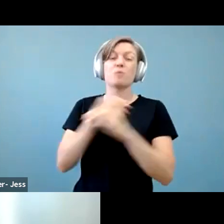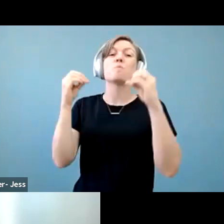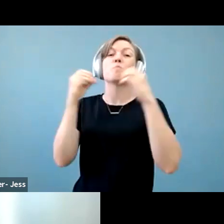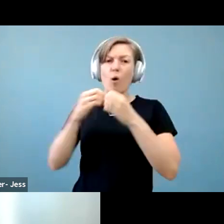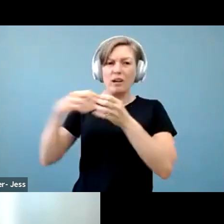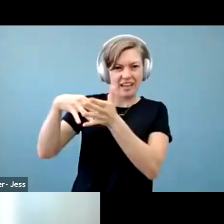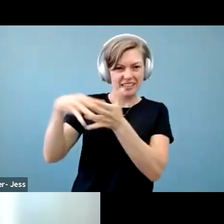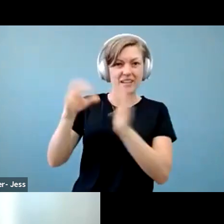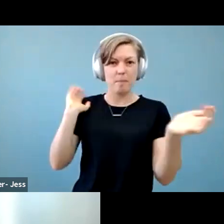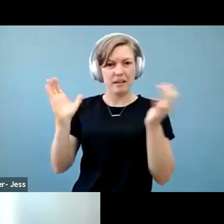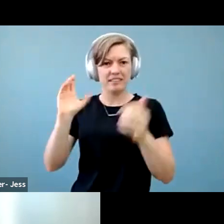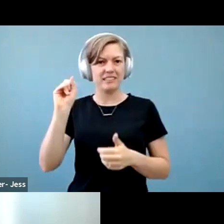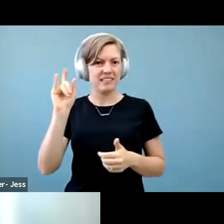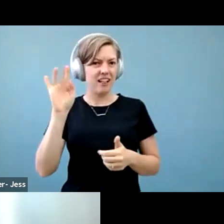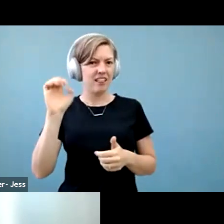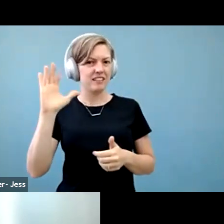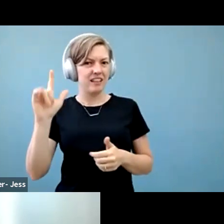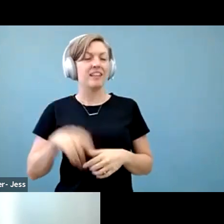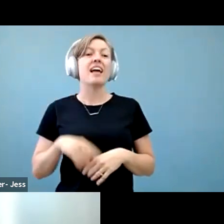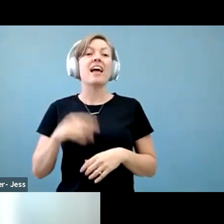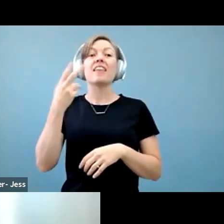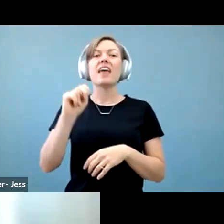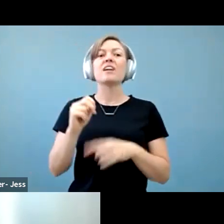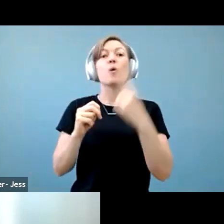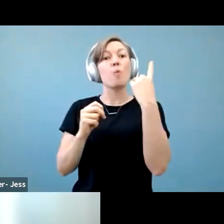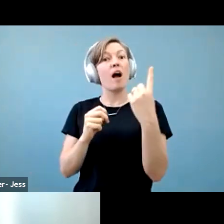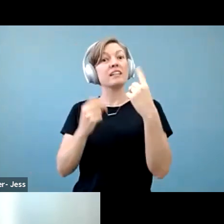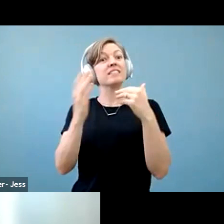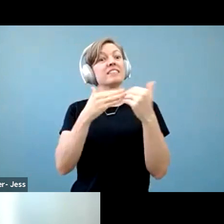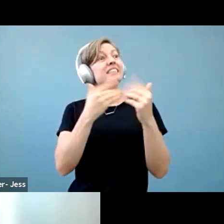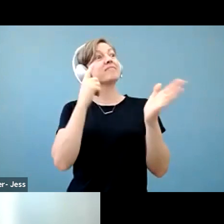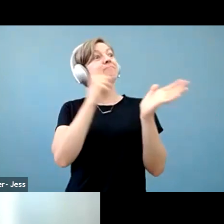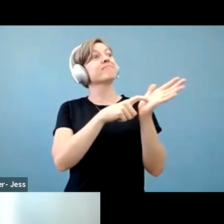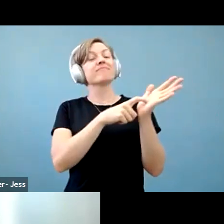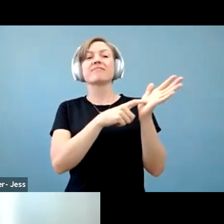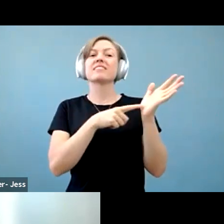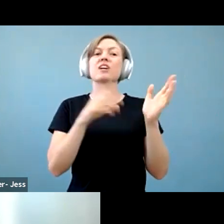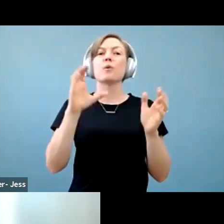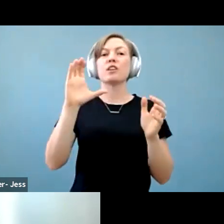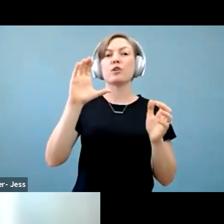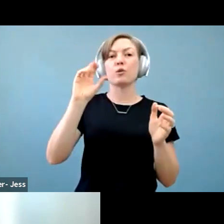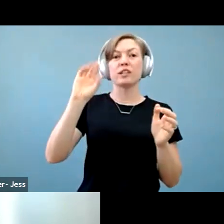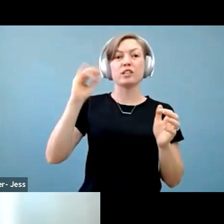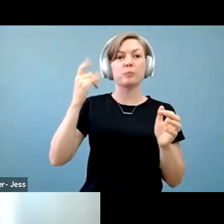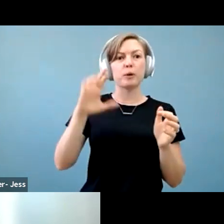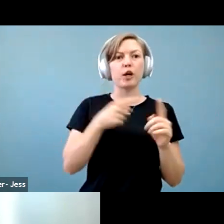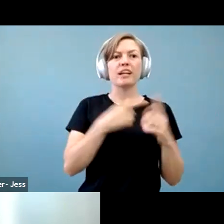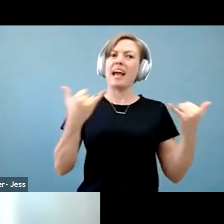nice sort of low-hanging fruit of an easy mutation to correct with CRISPR, and all of a sudden